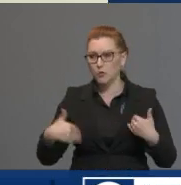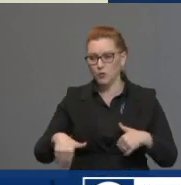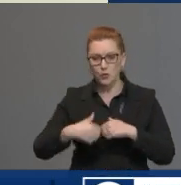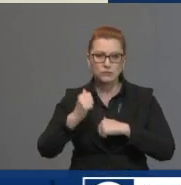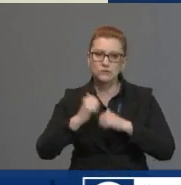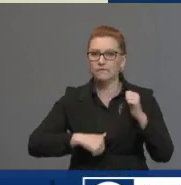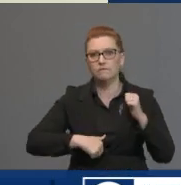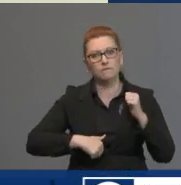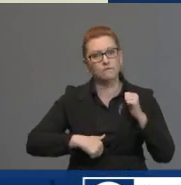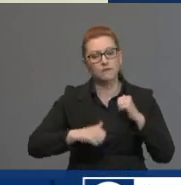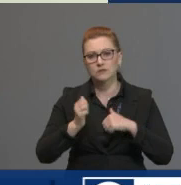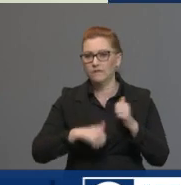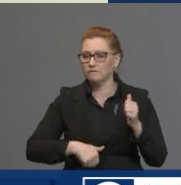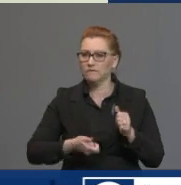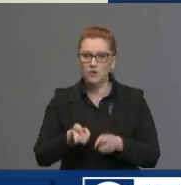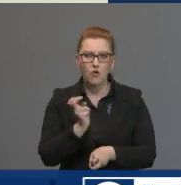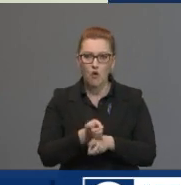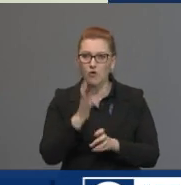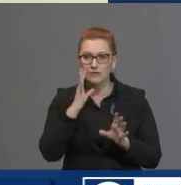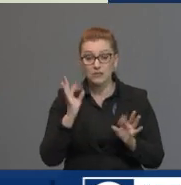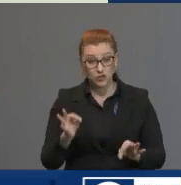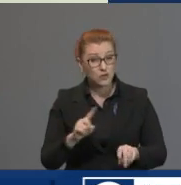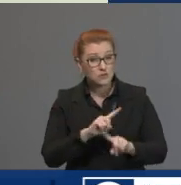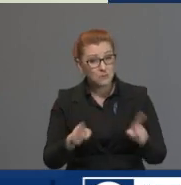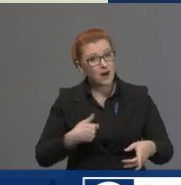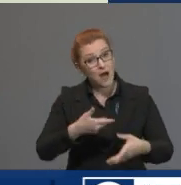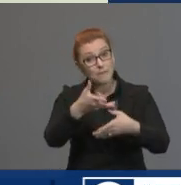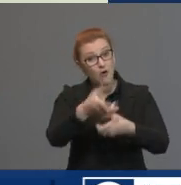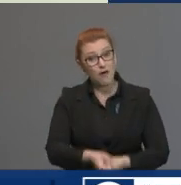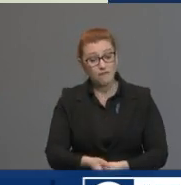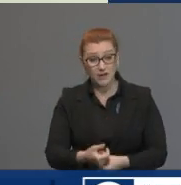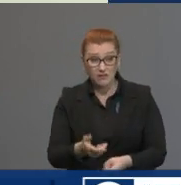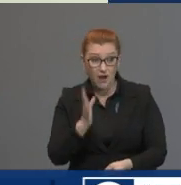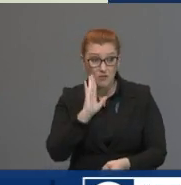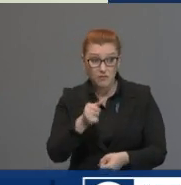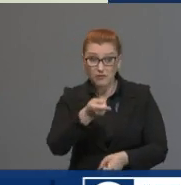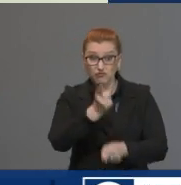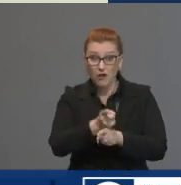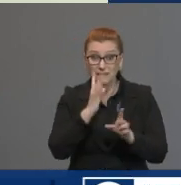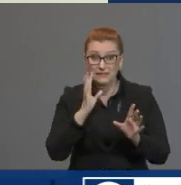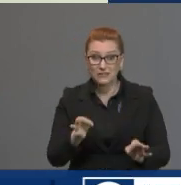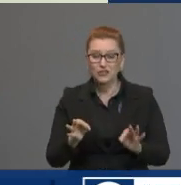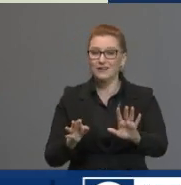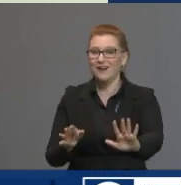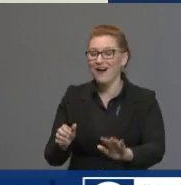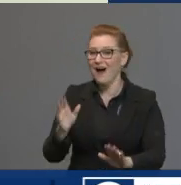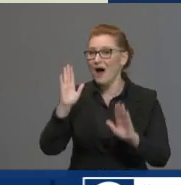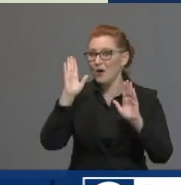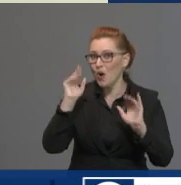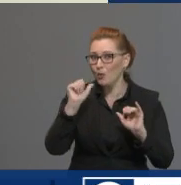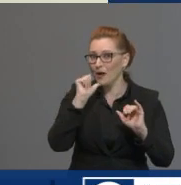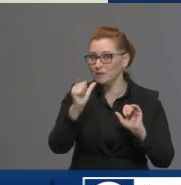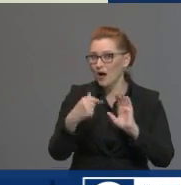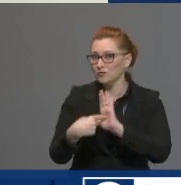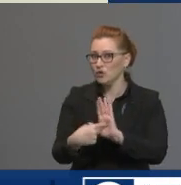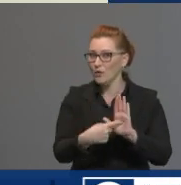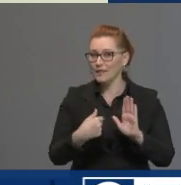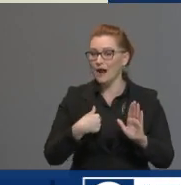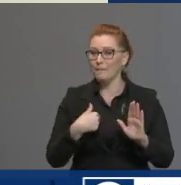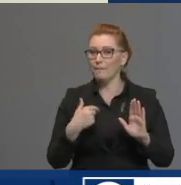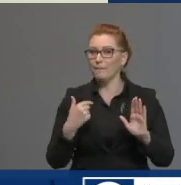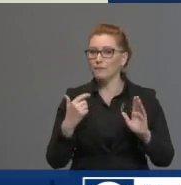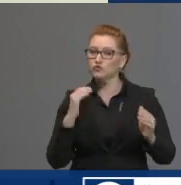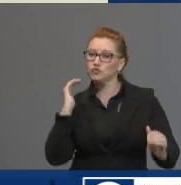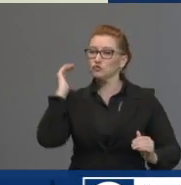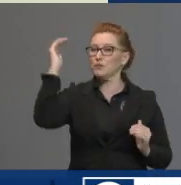that they've been the right decisions. I hope that I'm not coming off in any way, shape, or form that I'm overconfident about